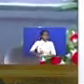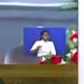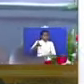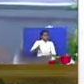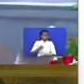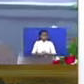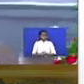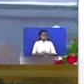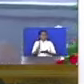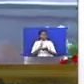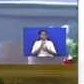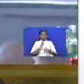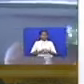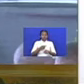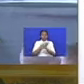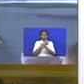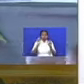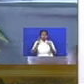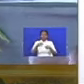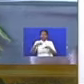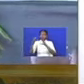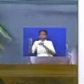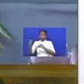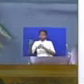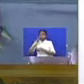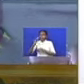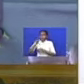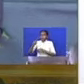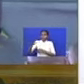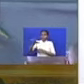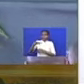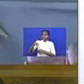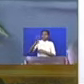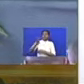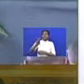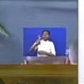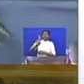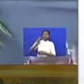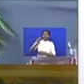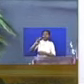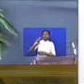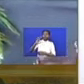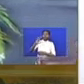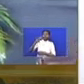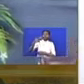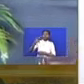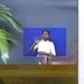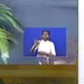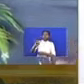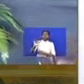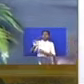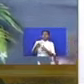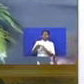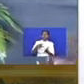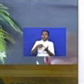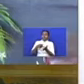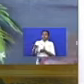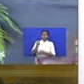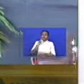a butchery after this in a supermarket and you will buy halal meat.